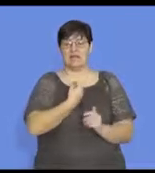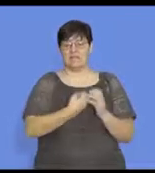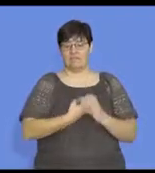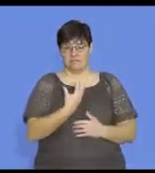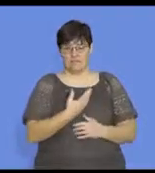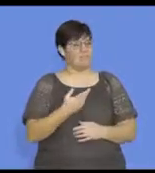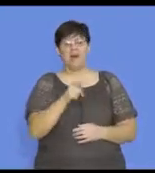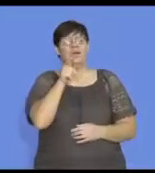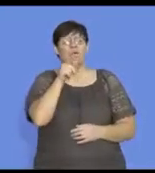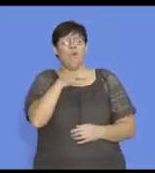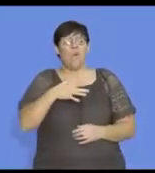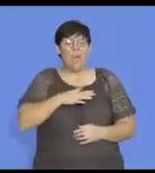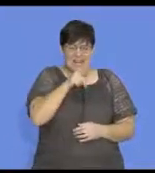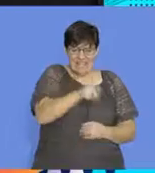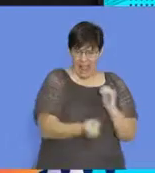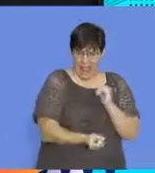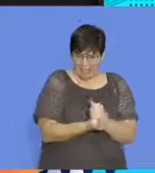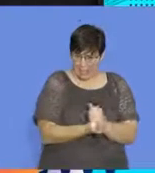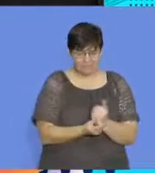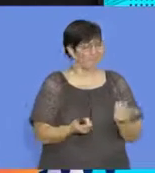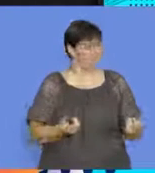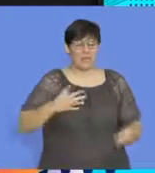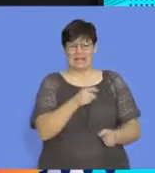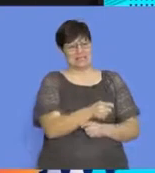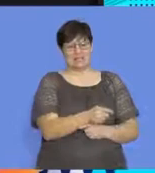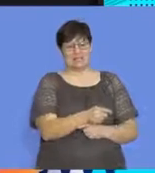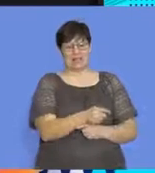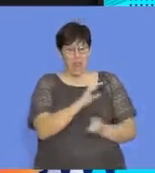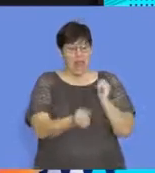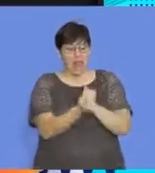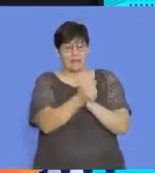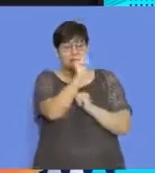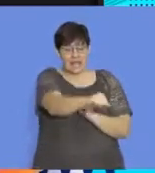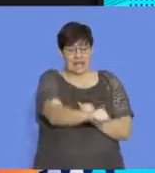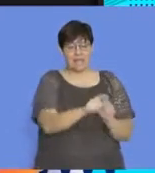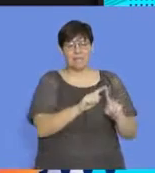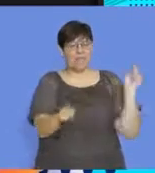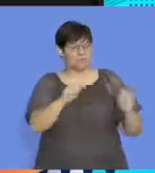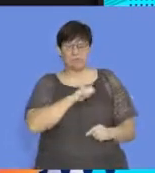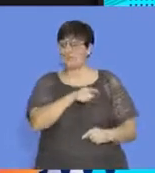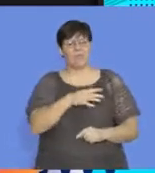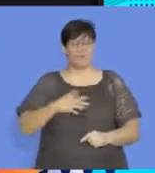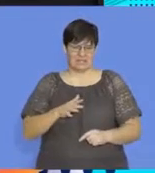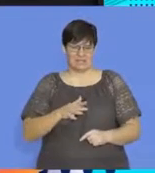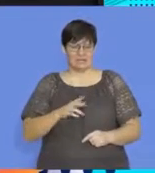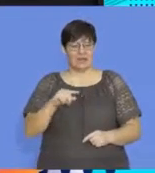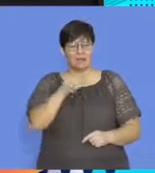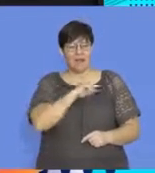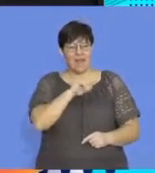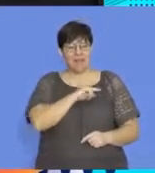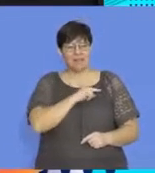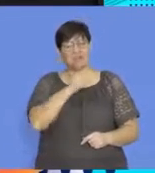occur. Although it does occur, all right, we don't really want to have it happening. Why? This whole concept